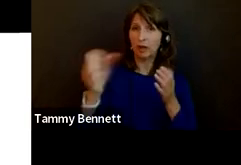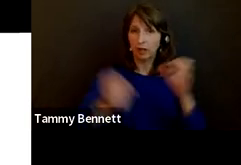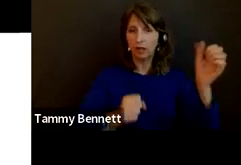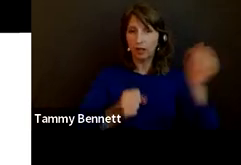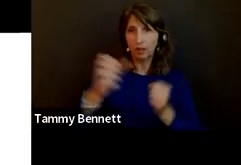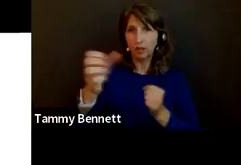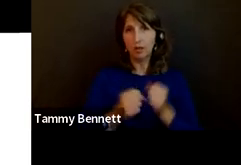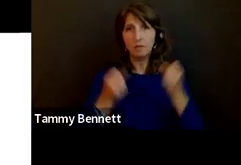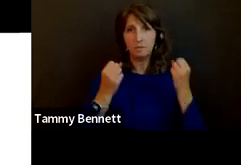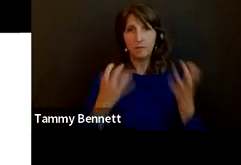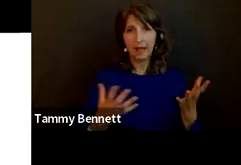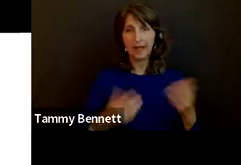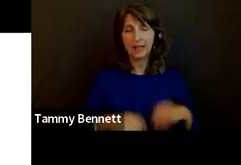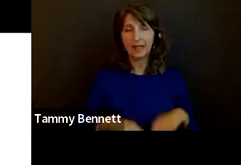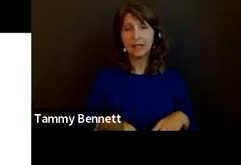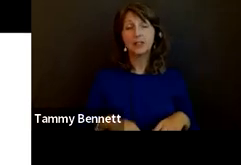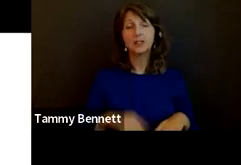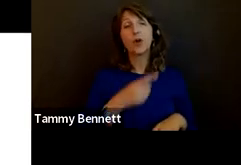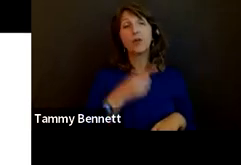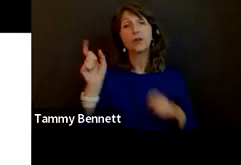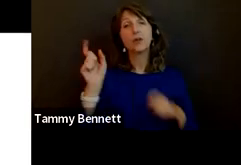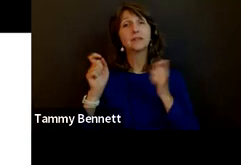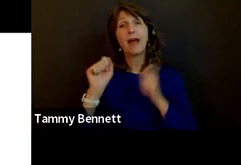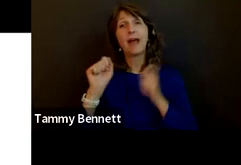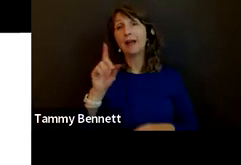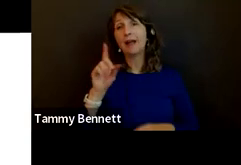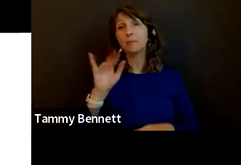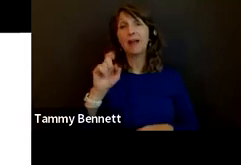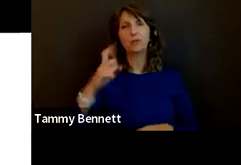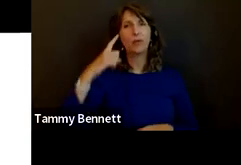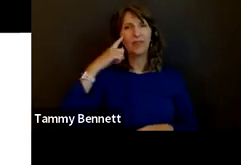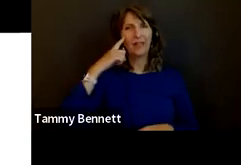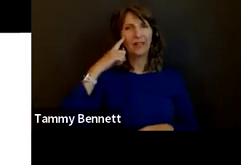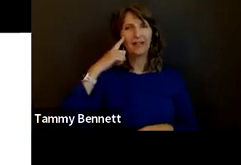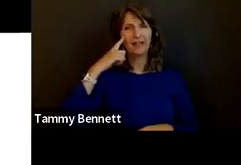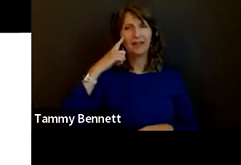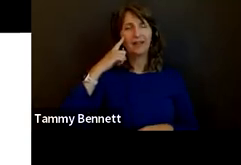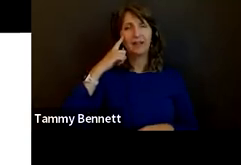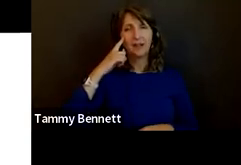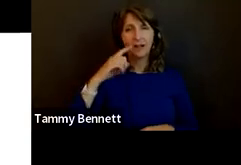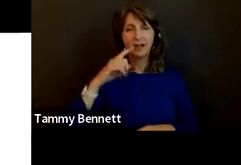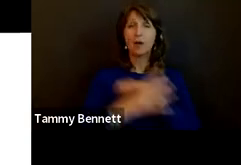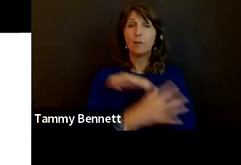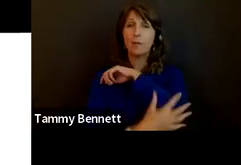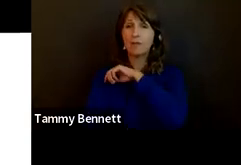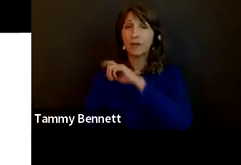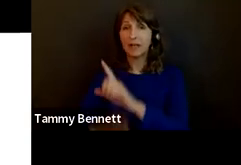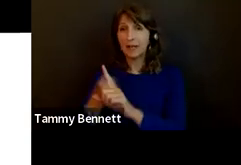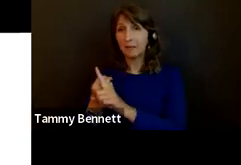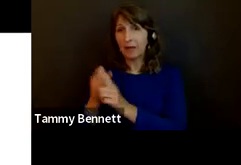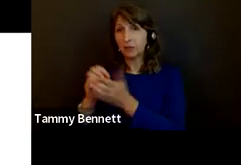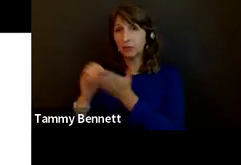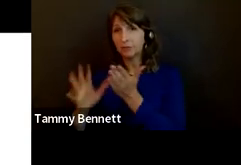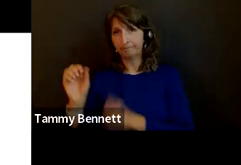that administrators need to consider when they're thinking about how poverty is actually affecting not just their students, but their staff in their school that